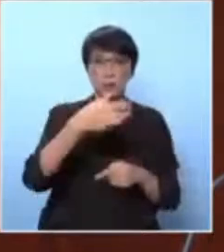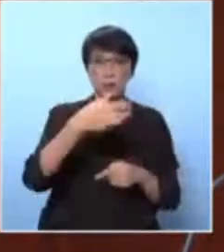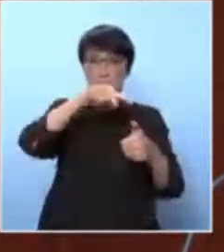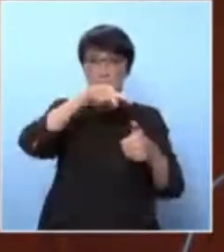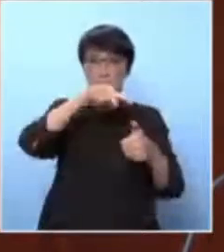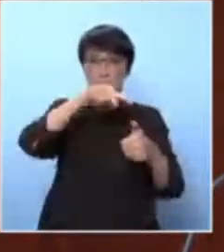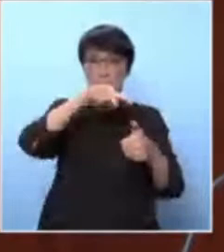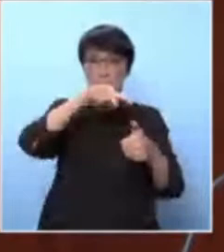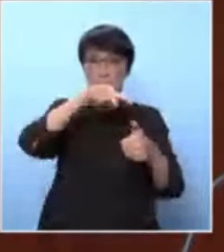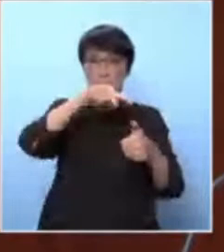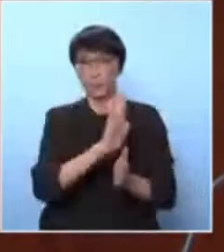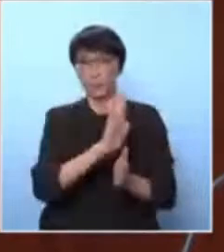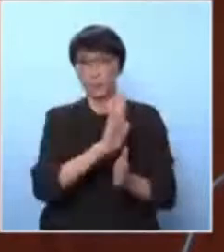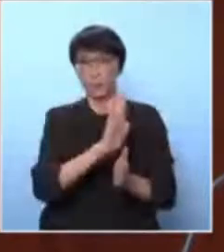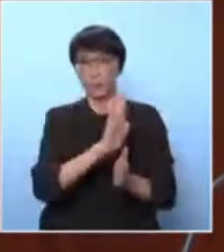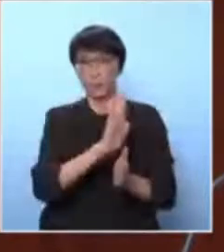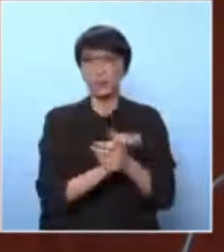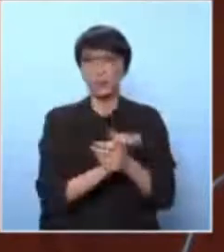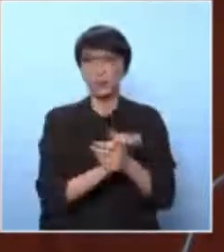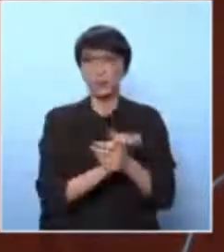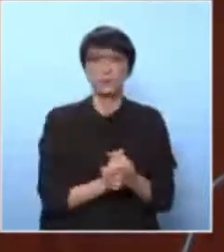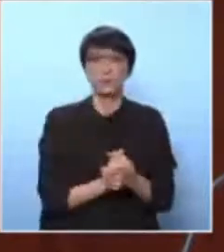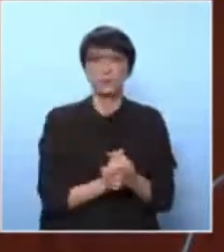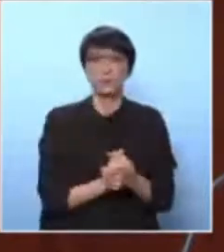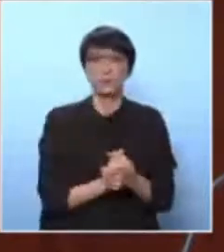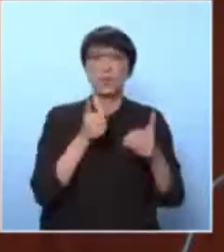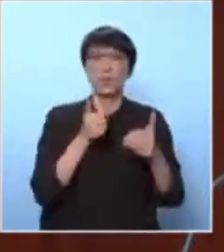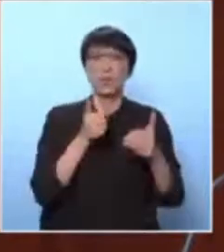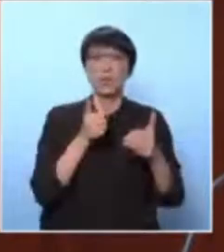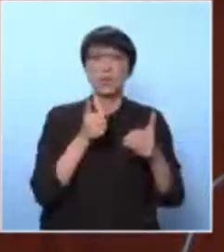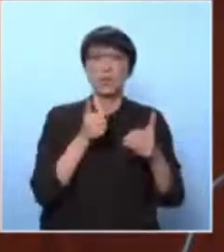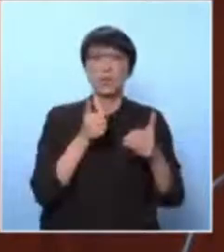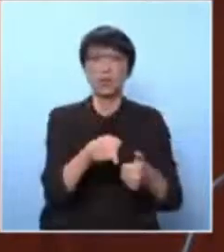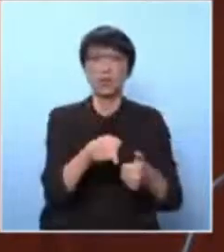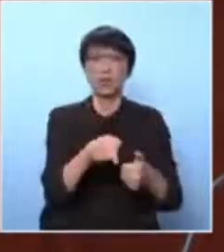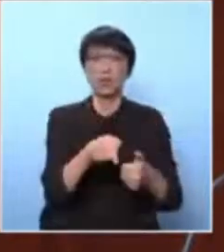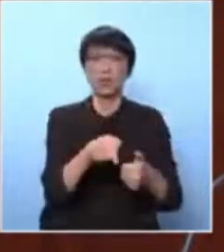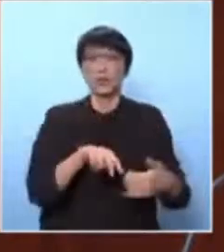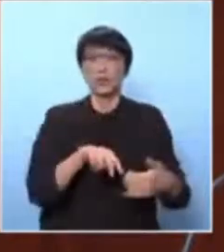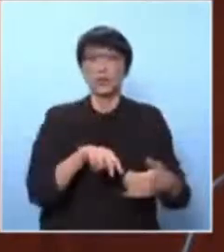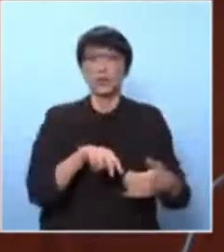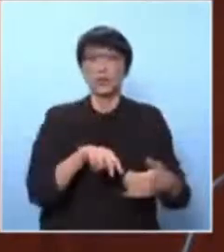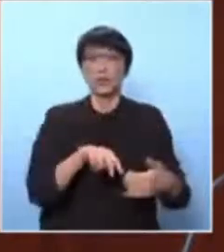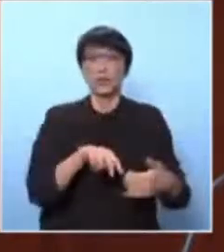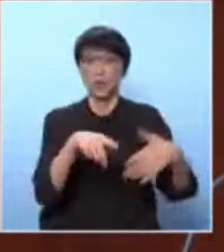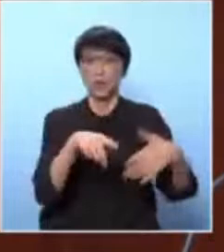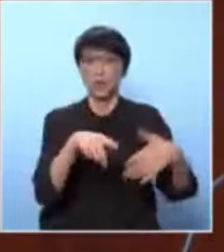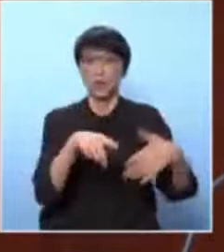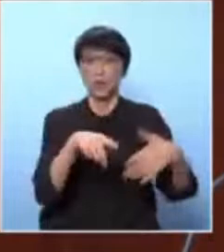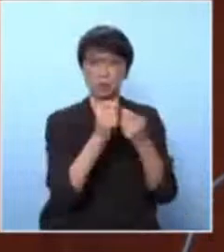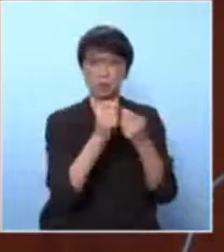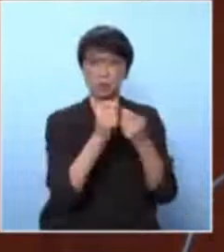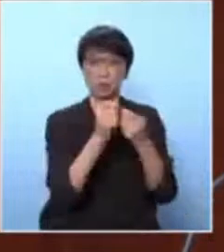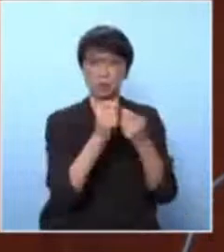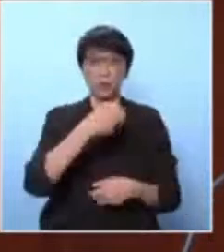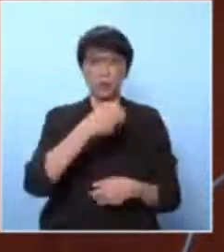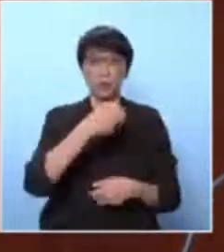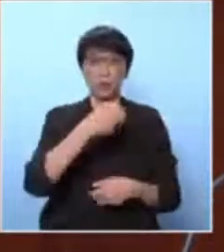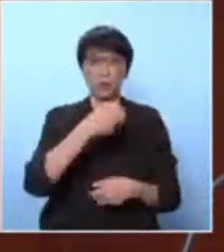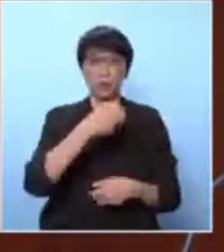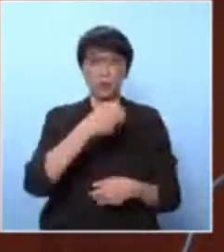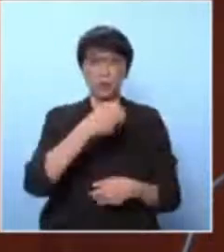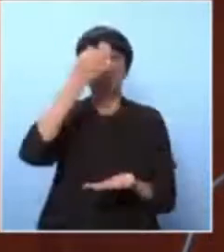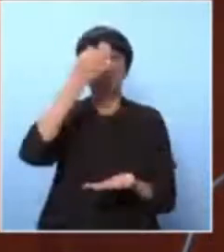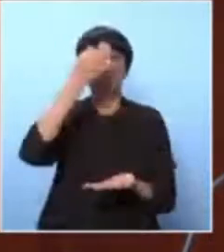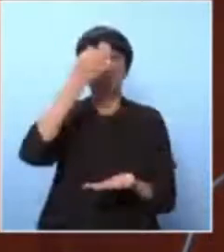medical devices based on clinical data without relying on other drug regulatory authorities. We